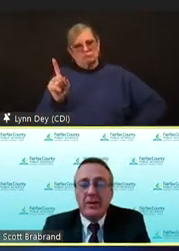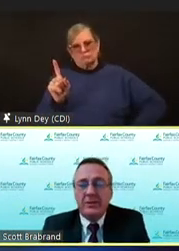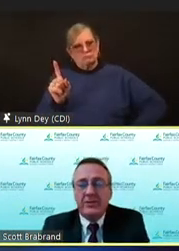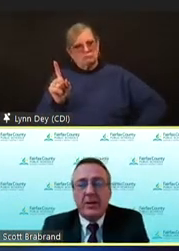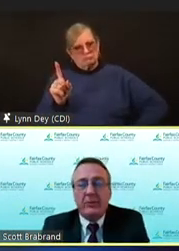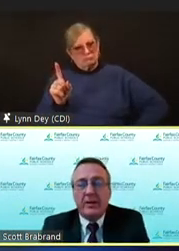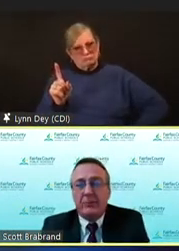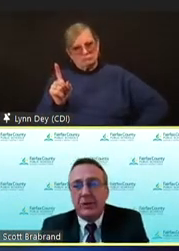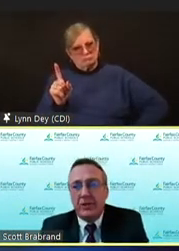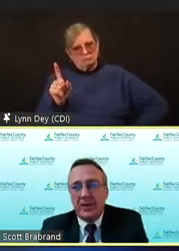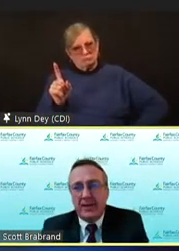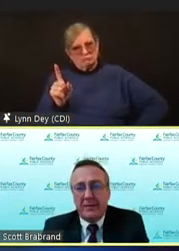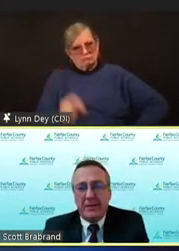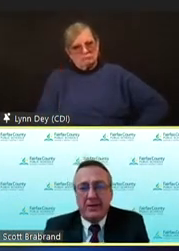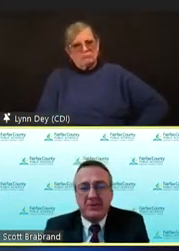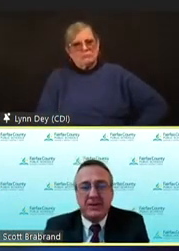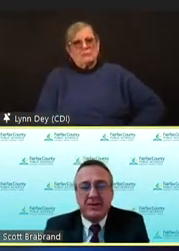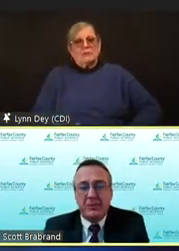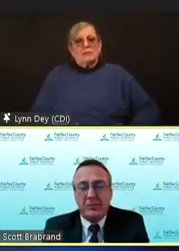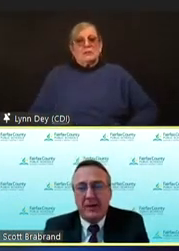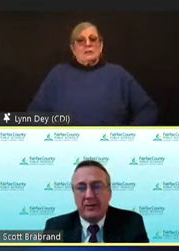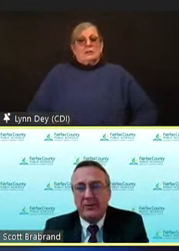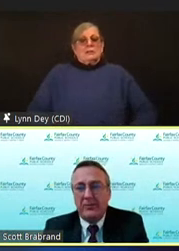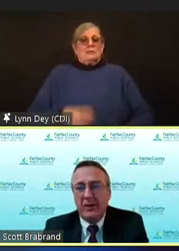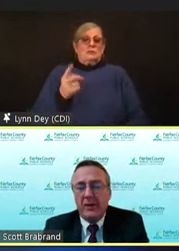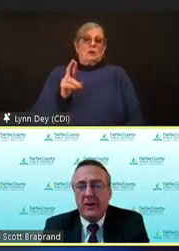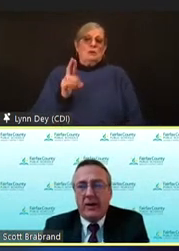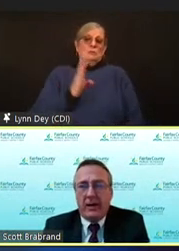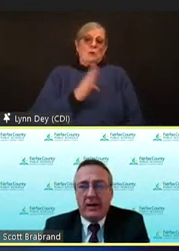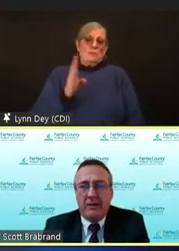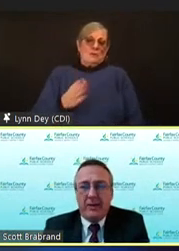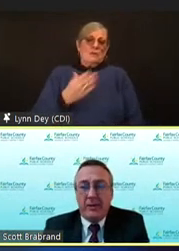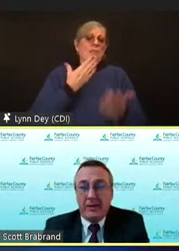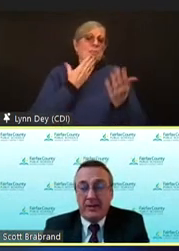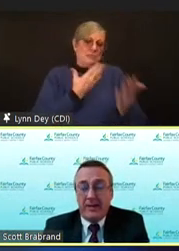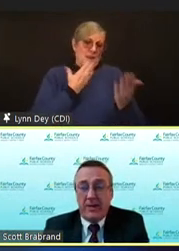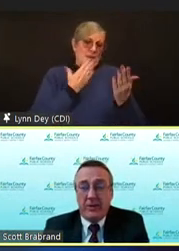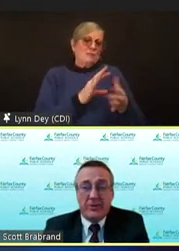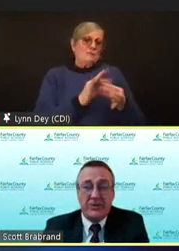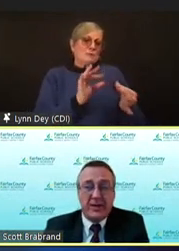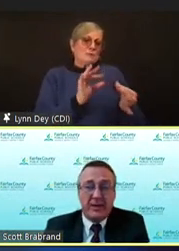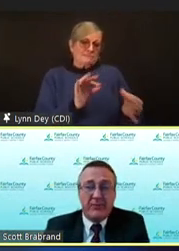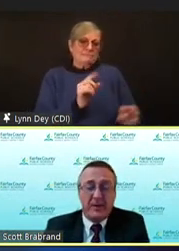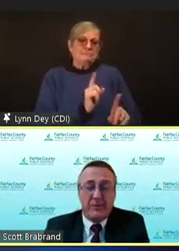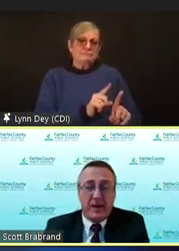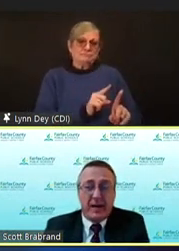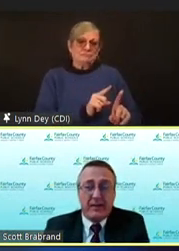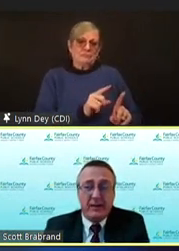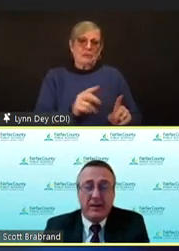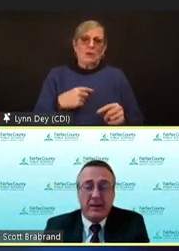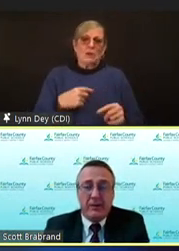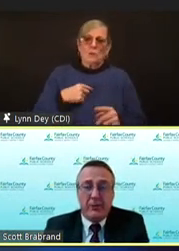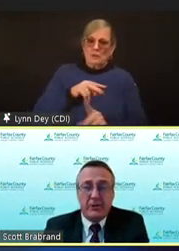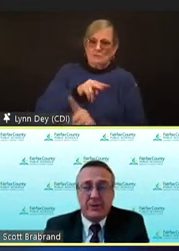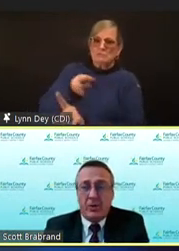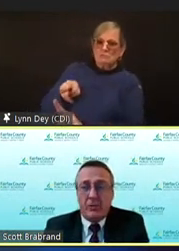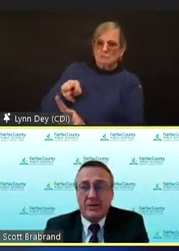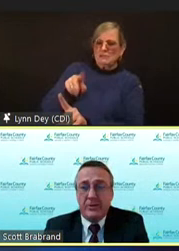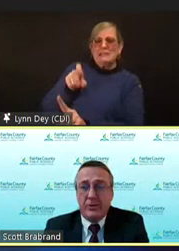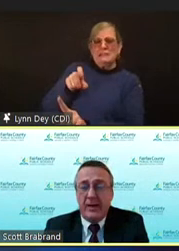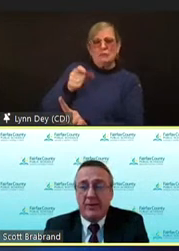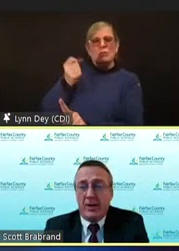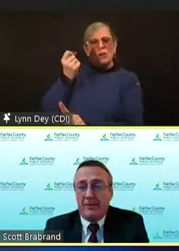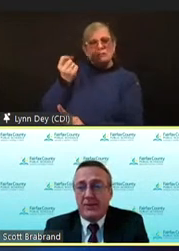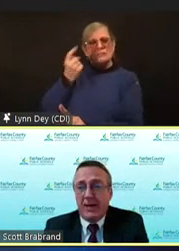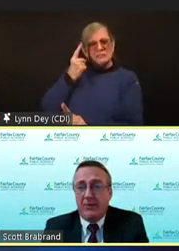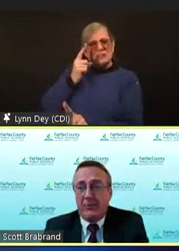No, Nestor, I really appreciate that because that's a perspective that we need to hear and understand the feedback. First of all, we